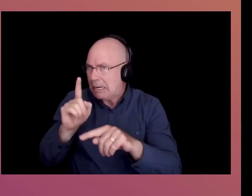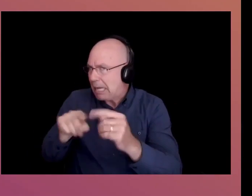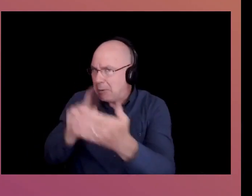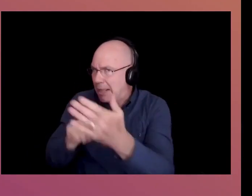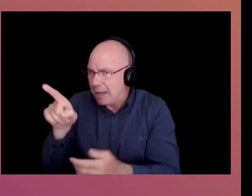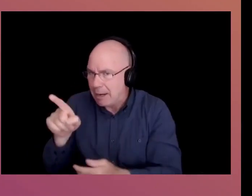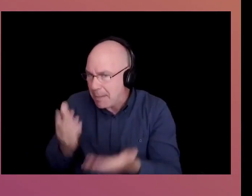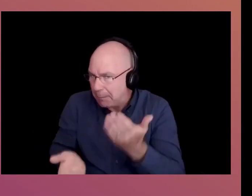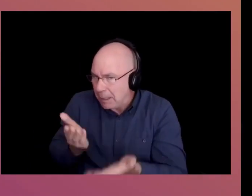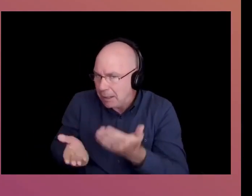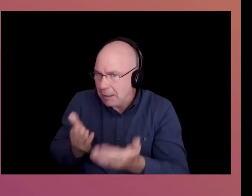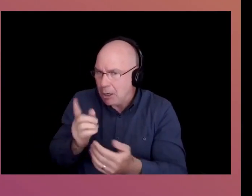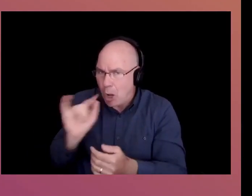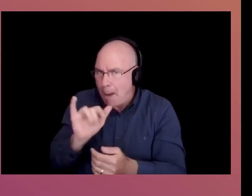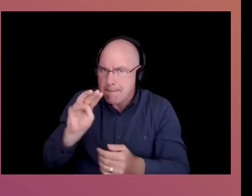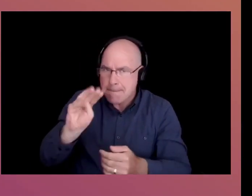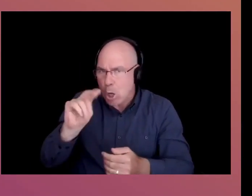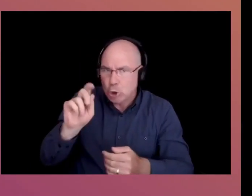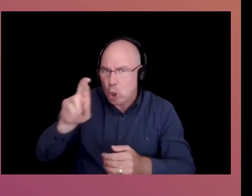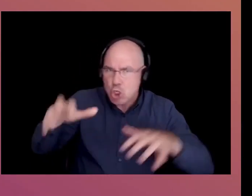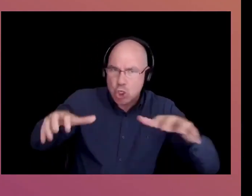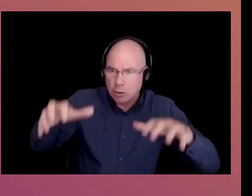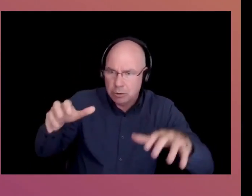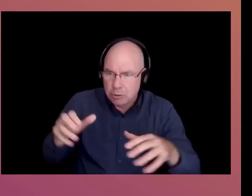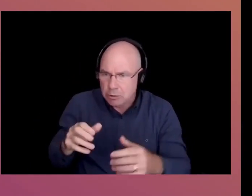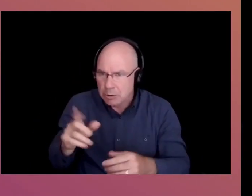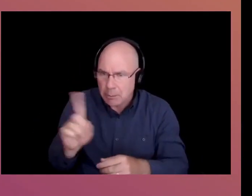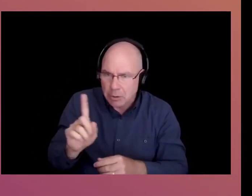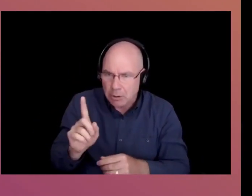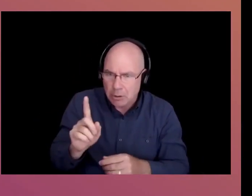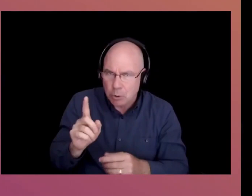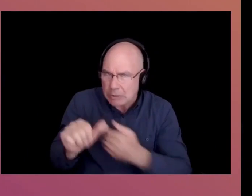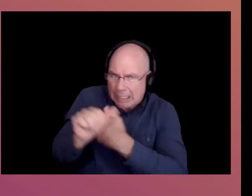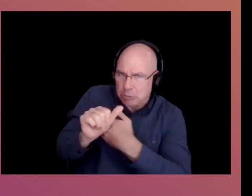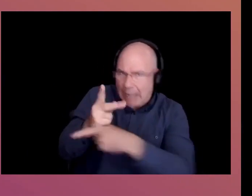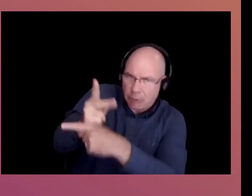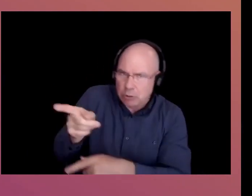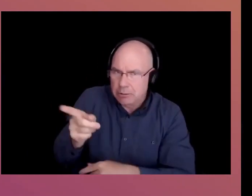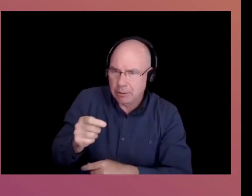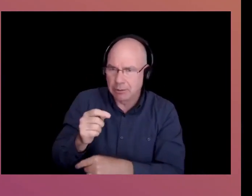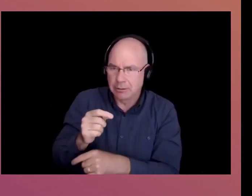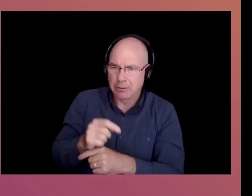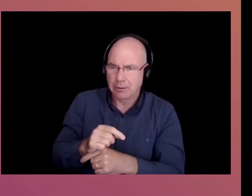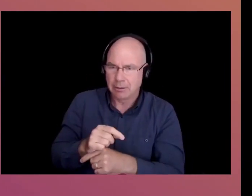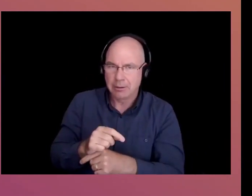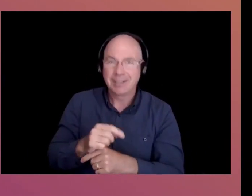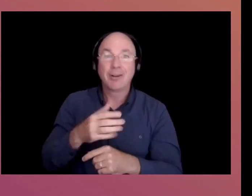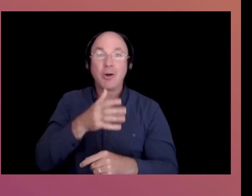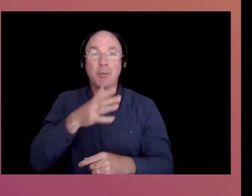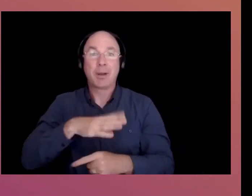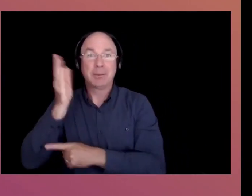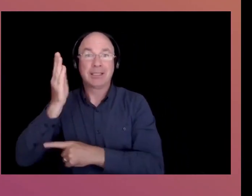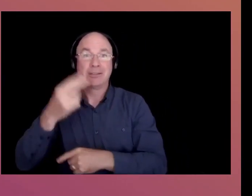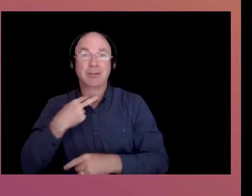Maybe a kind of monster. Beware of it. It's too dangerous. It is very, very